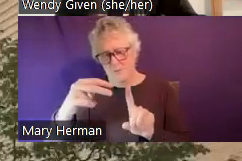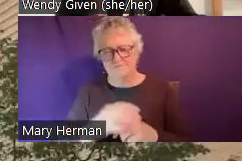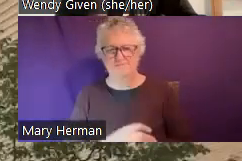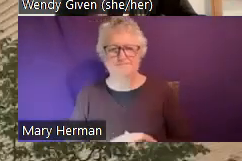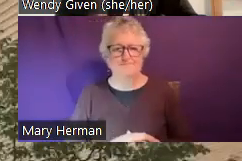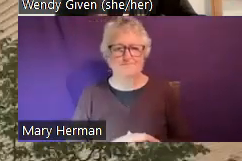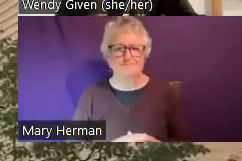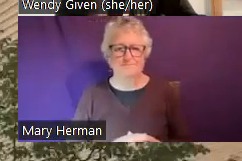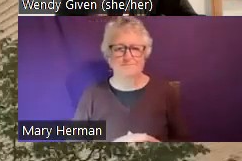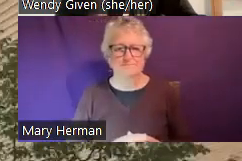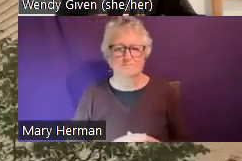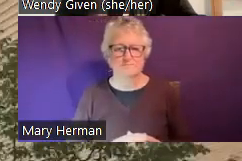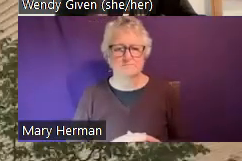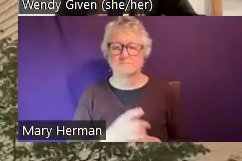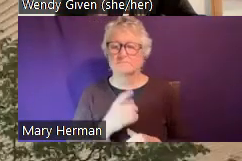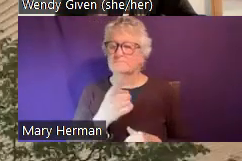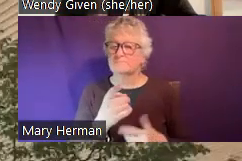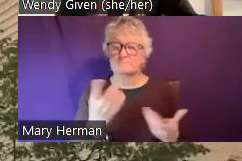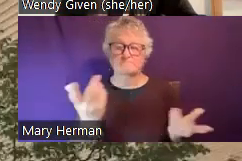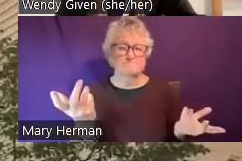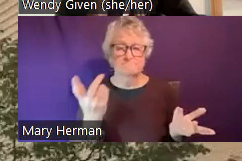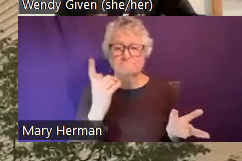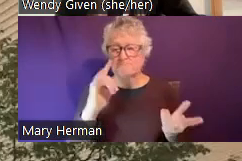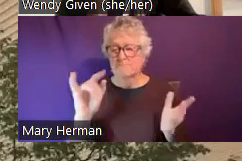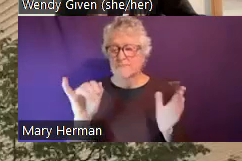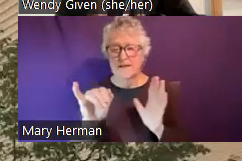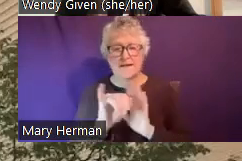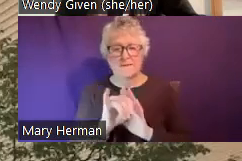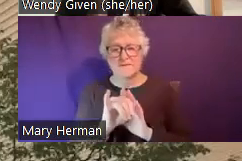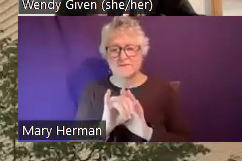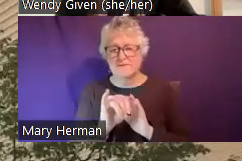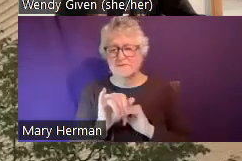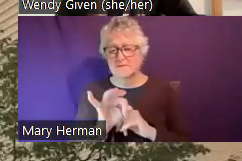And then these are just some images of the